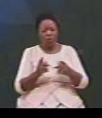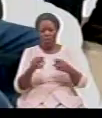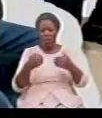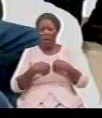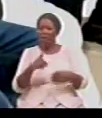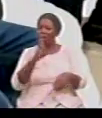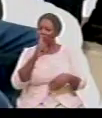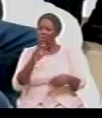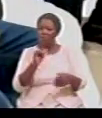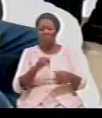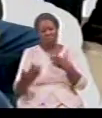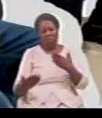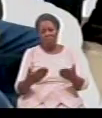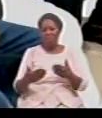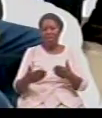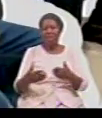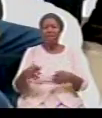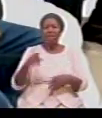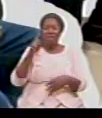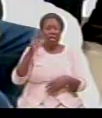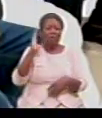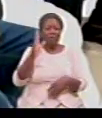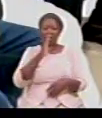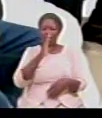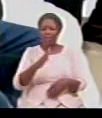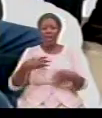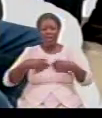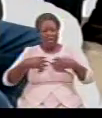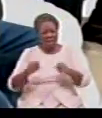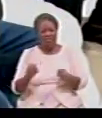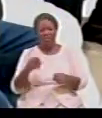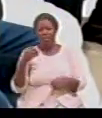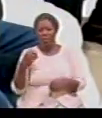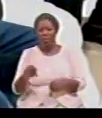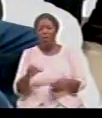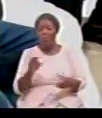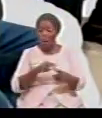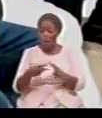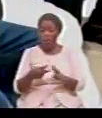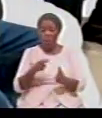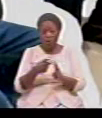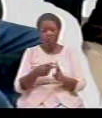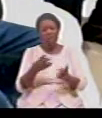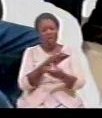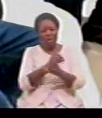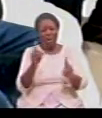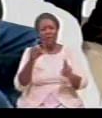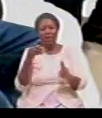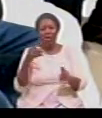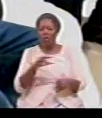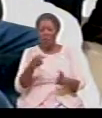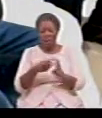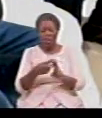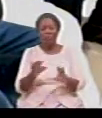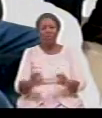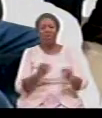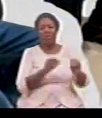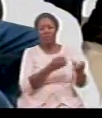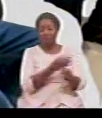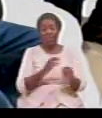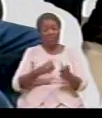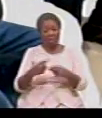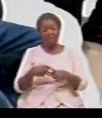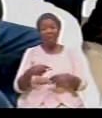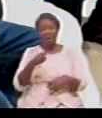assurance whether he will be healed or delivered or set free, he